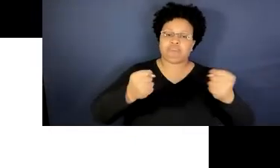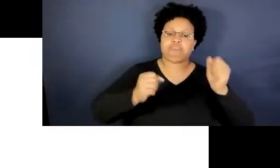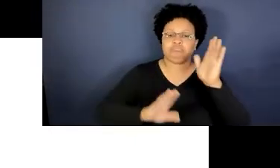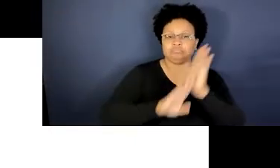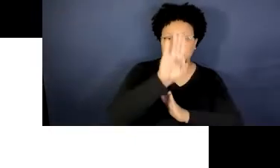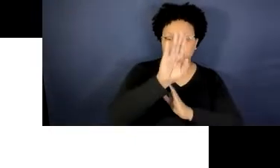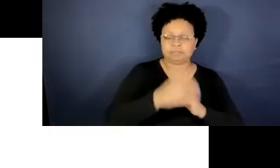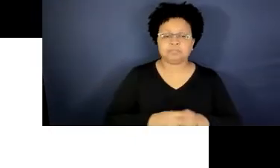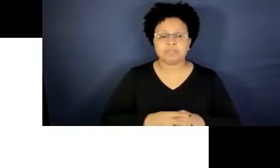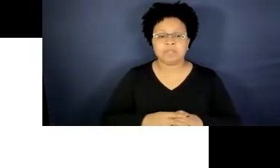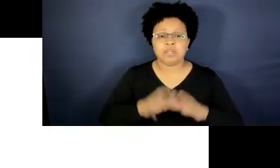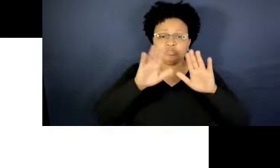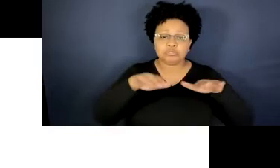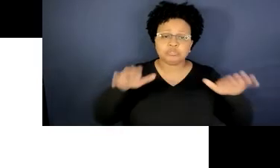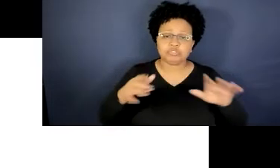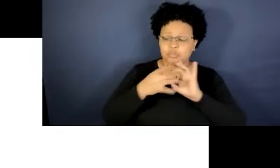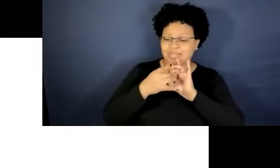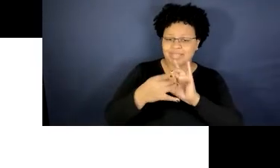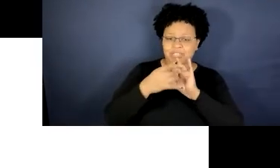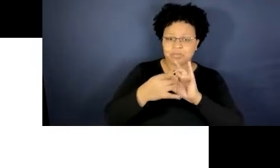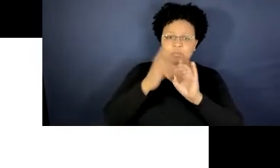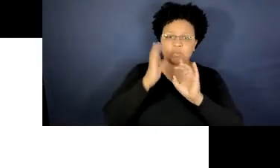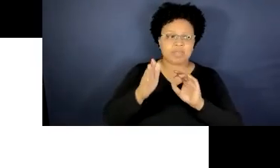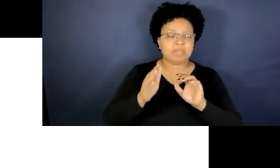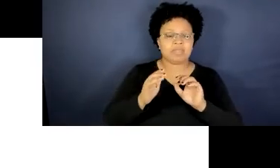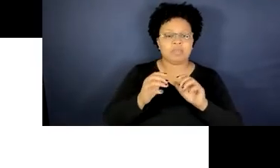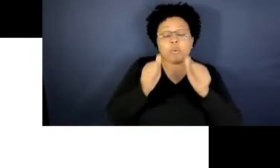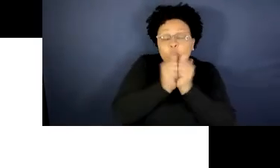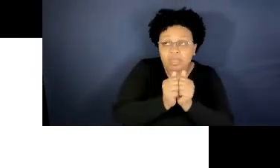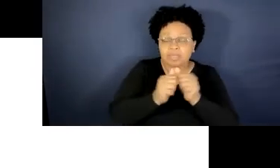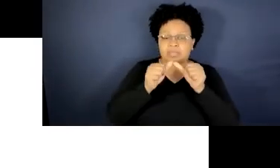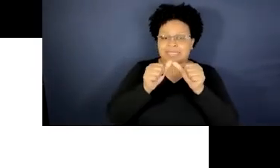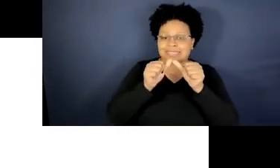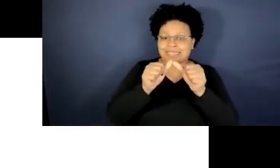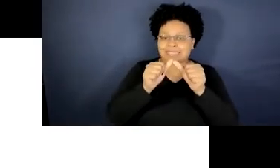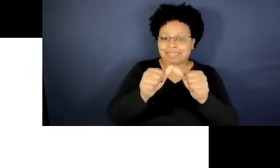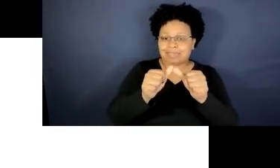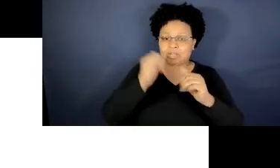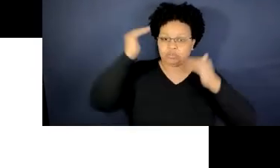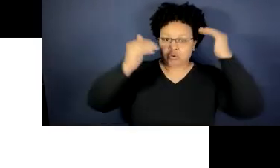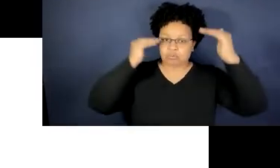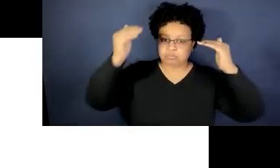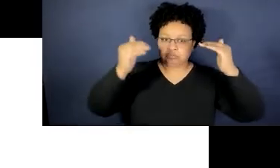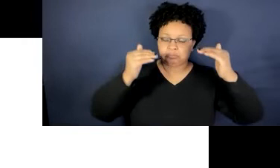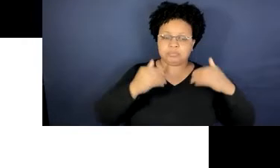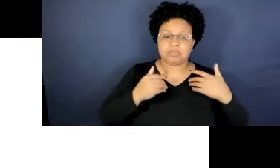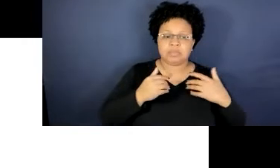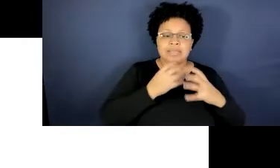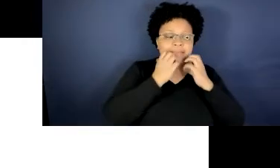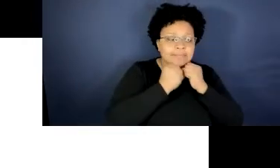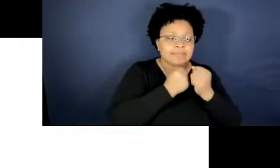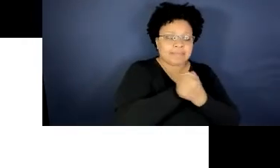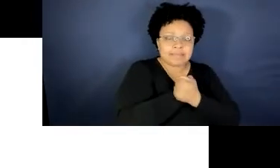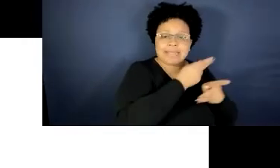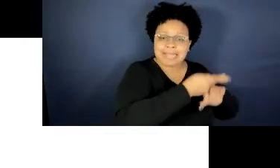A child relationship with a consistent, caring adult in the early years is associated later